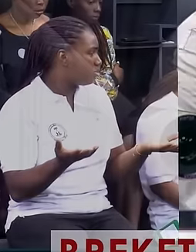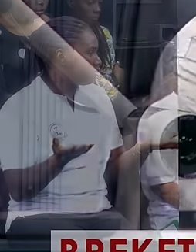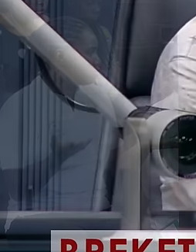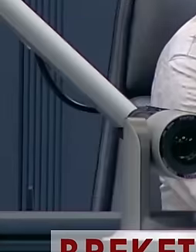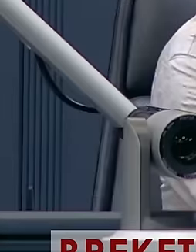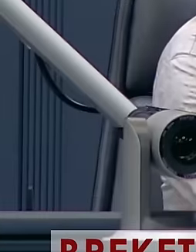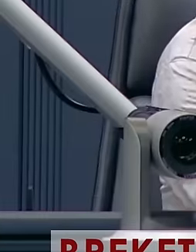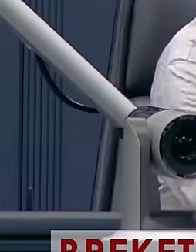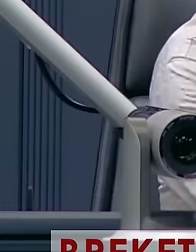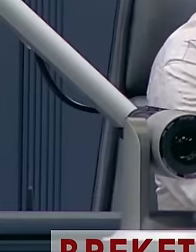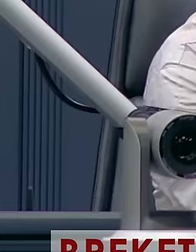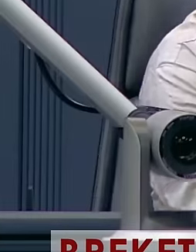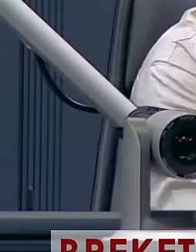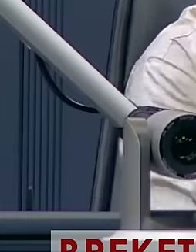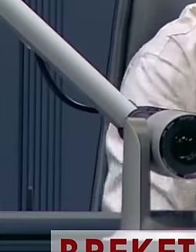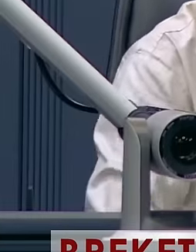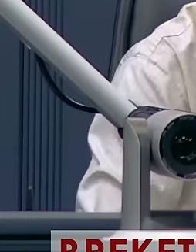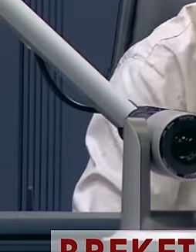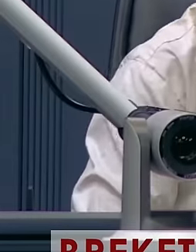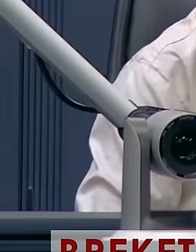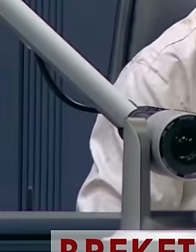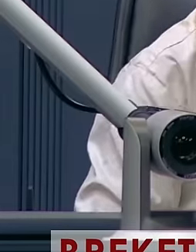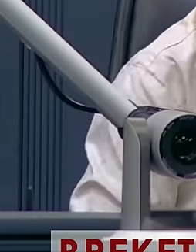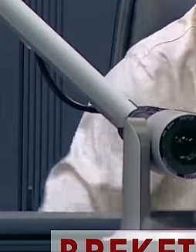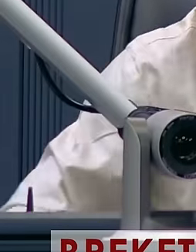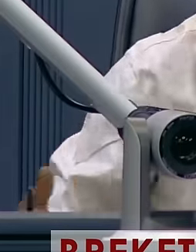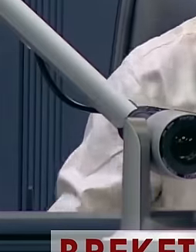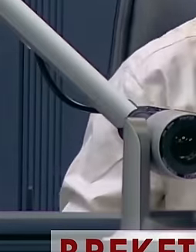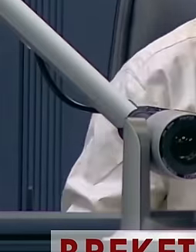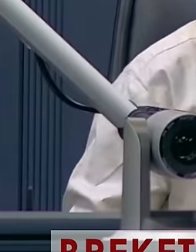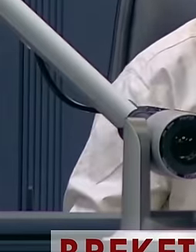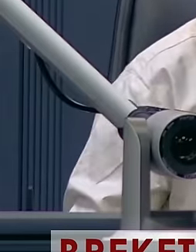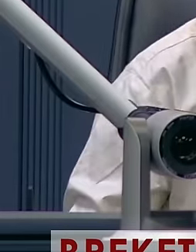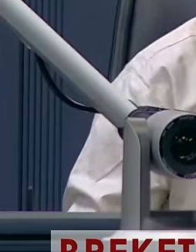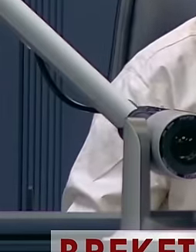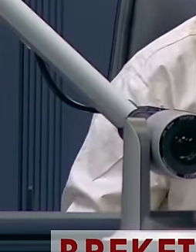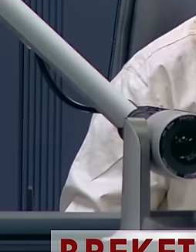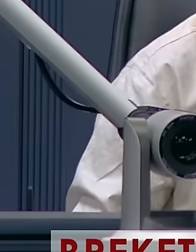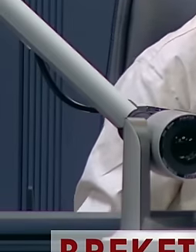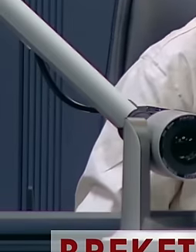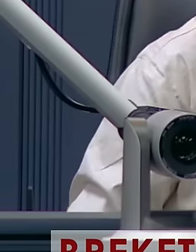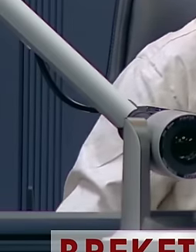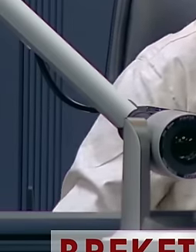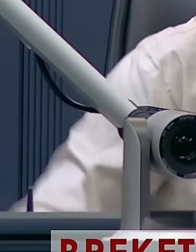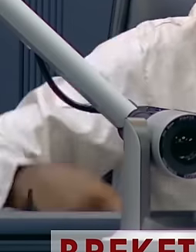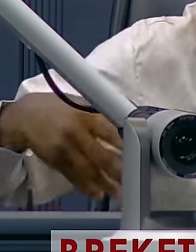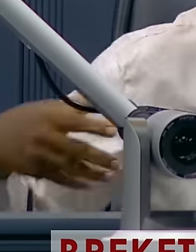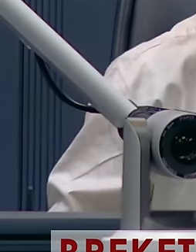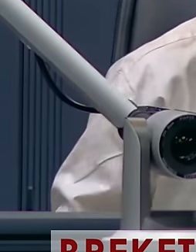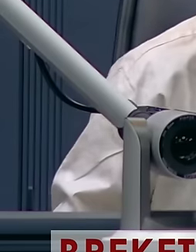For them to take her seriously, so they can track the number, they did not do. Who is area